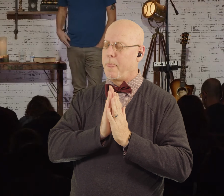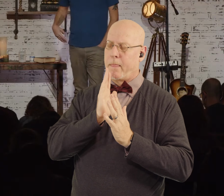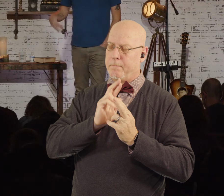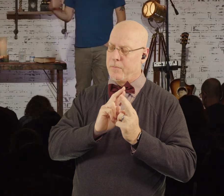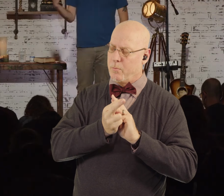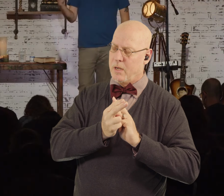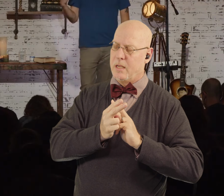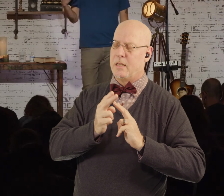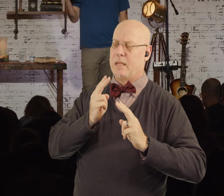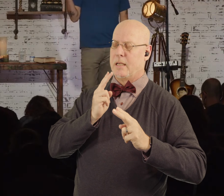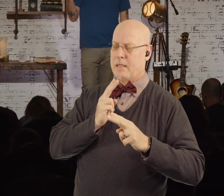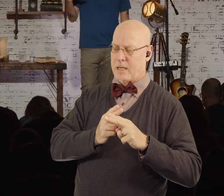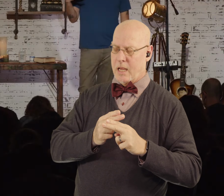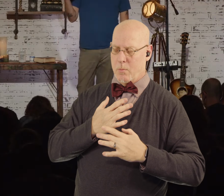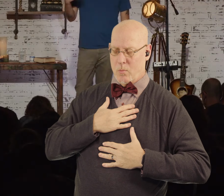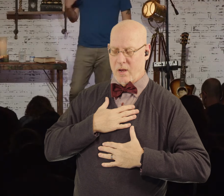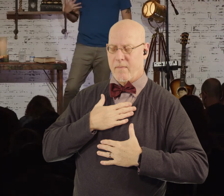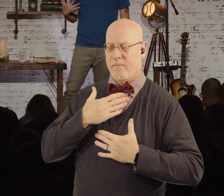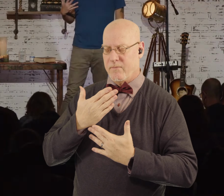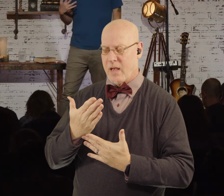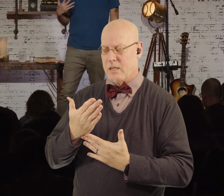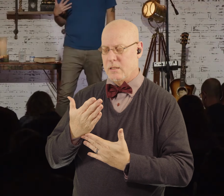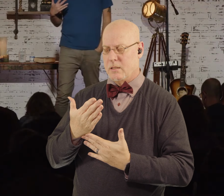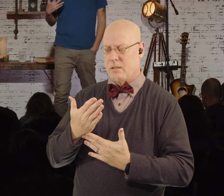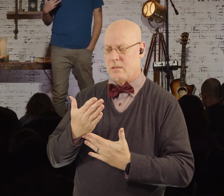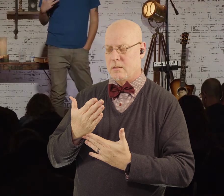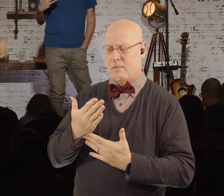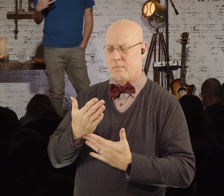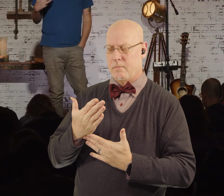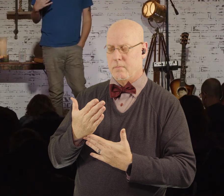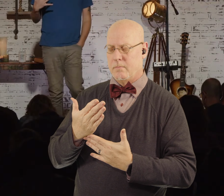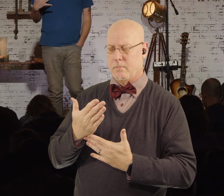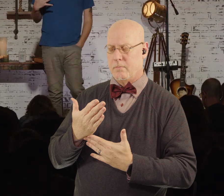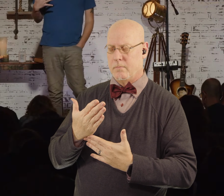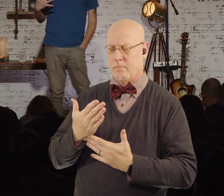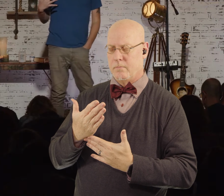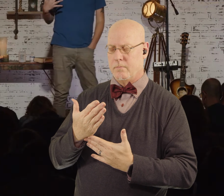God, I pray that there will be repentance of the name that we confess